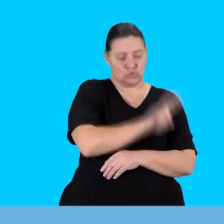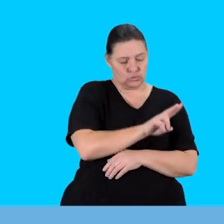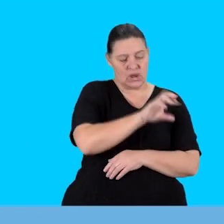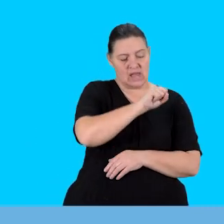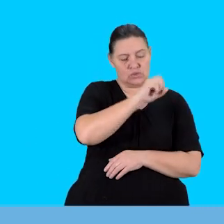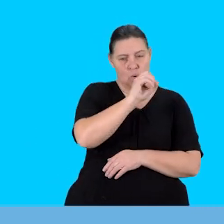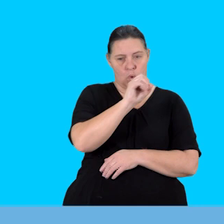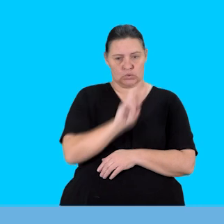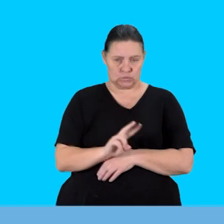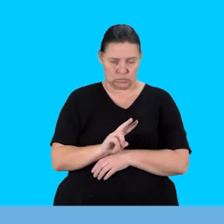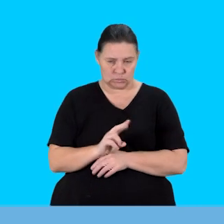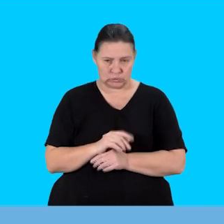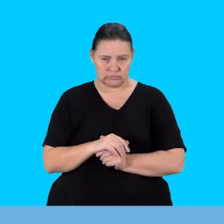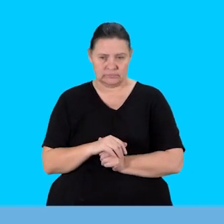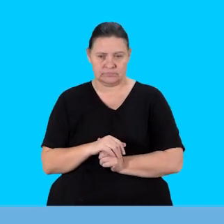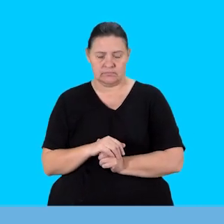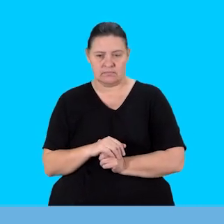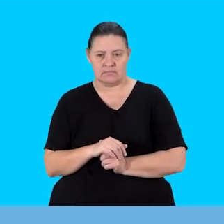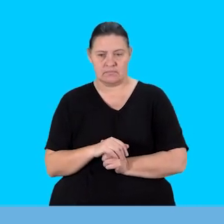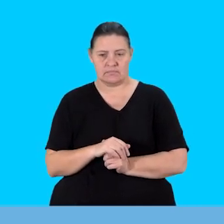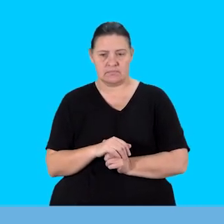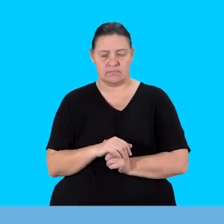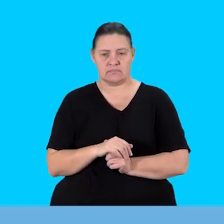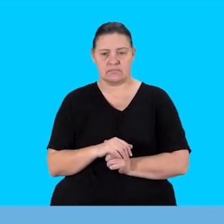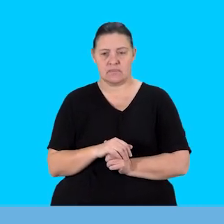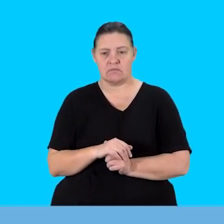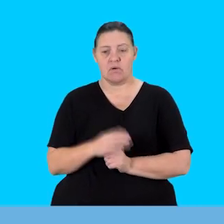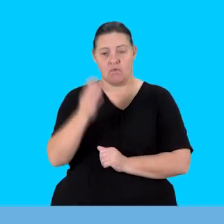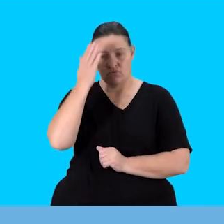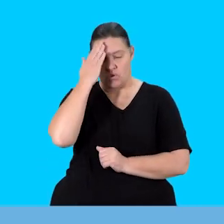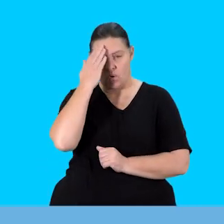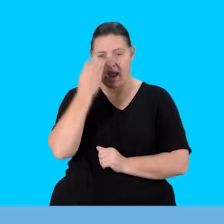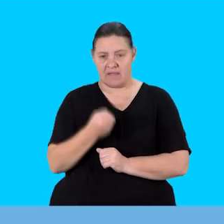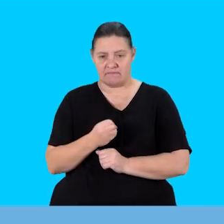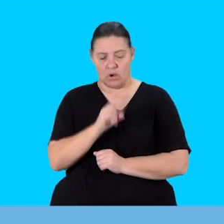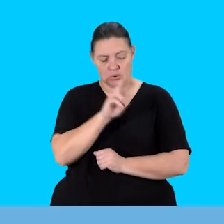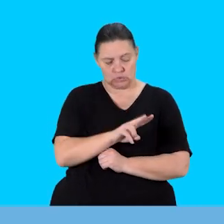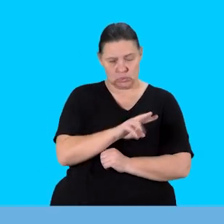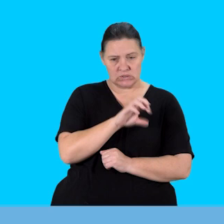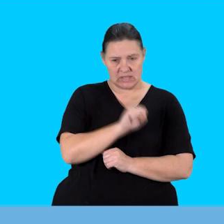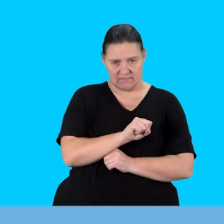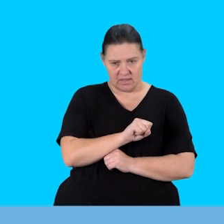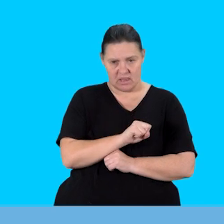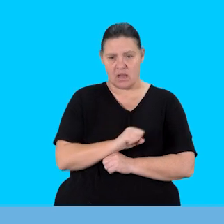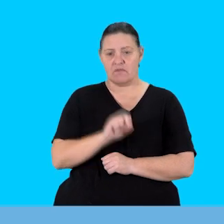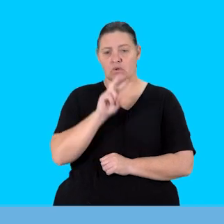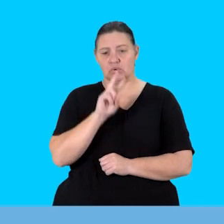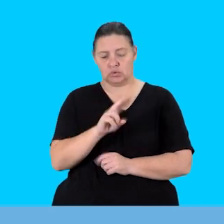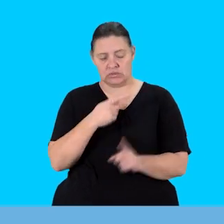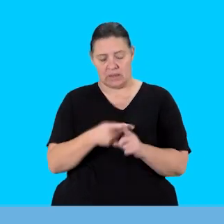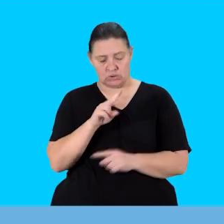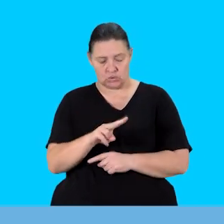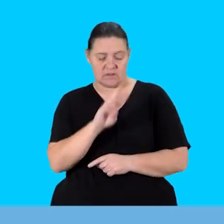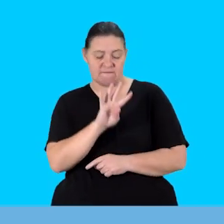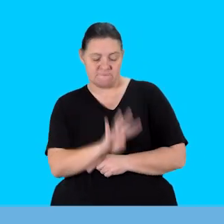in a 2 here in front of the first reactant, I now know that I have 2 sulfur. I have 2